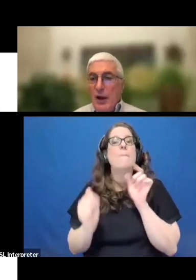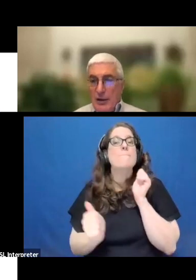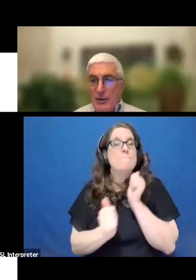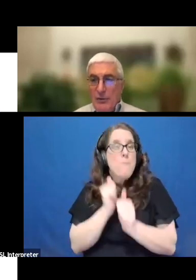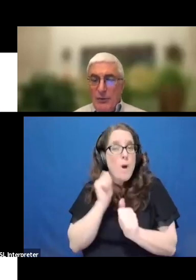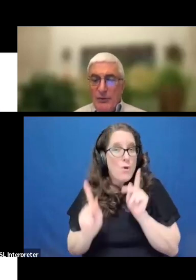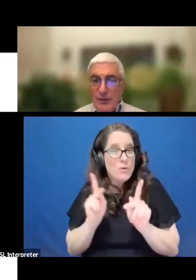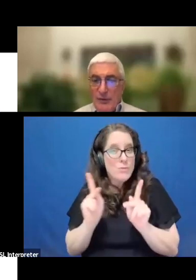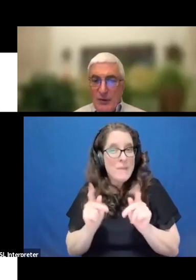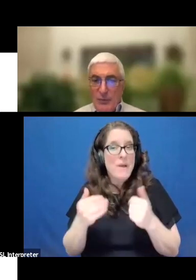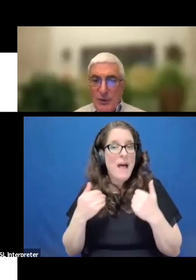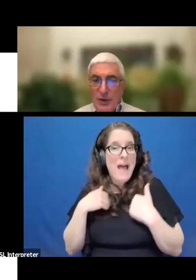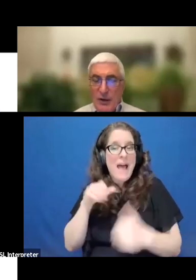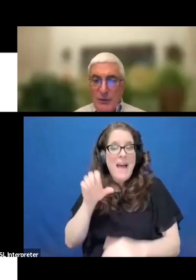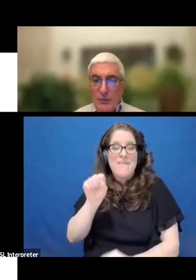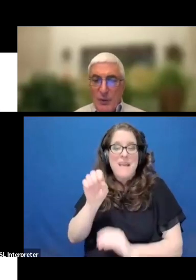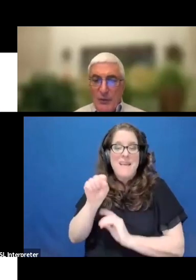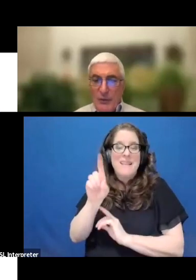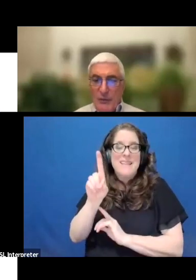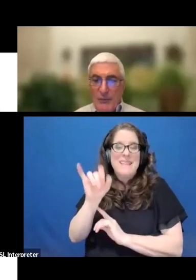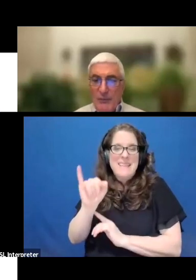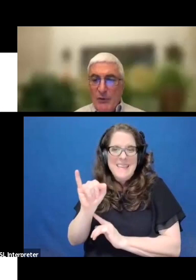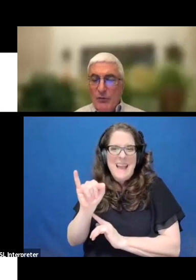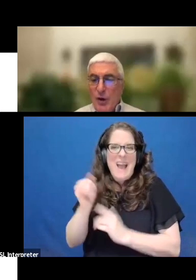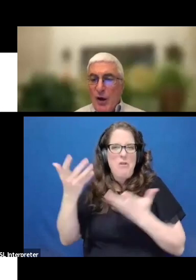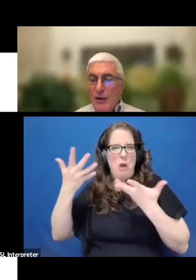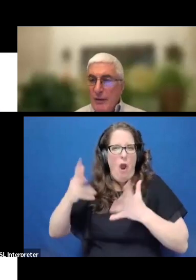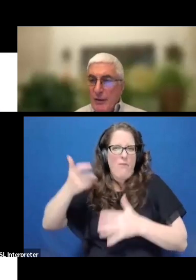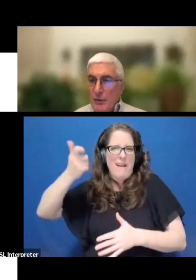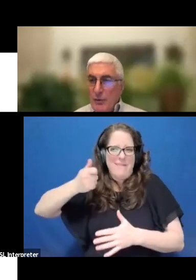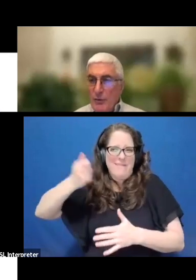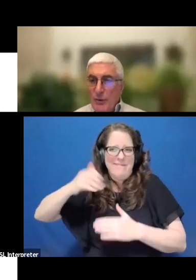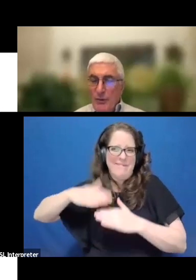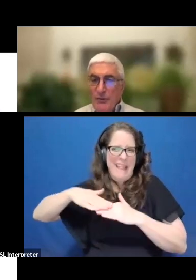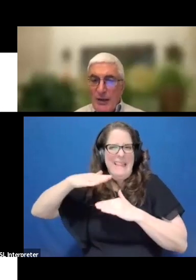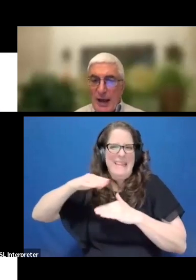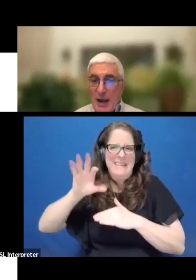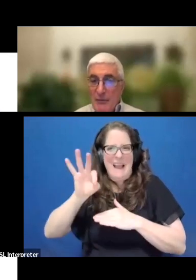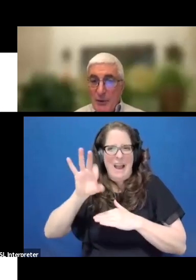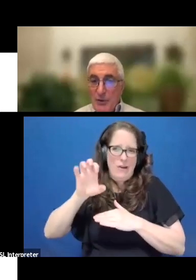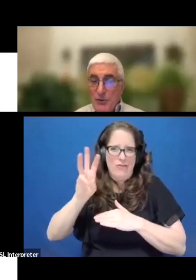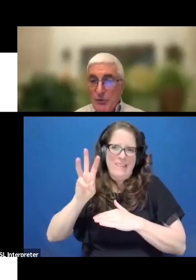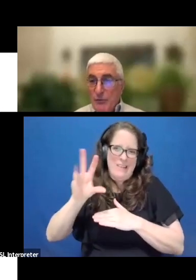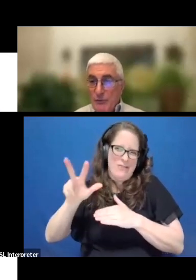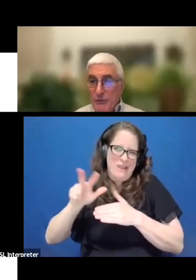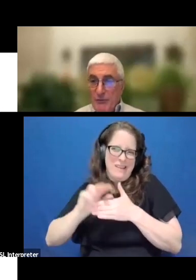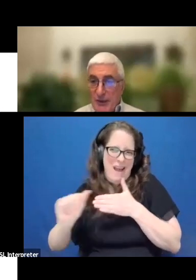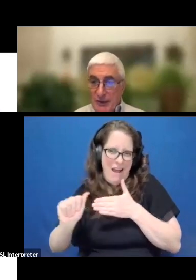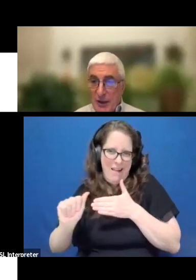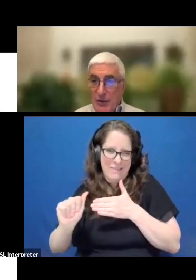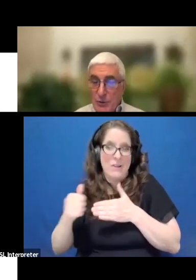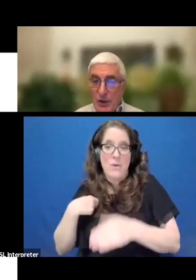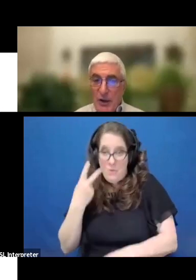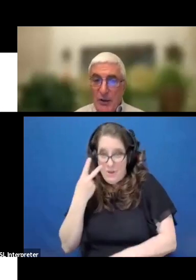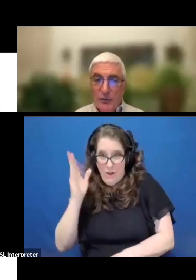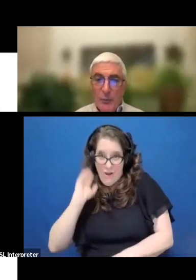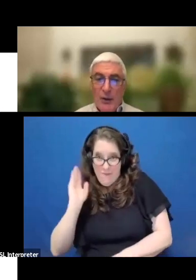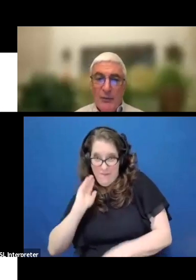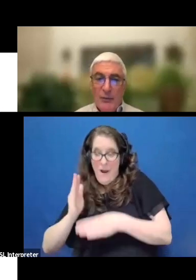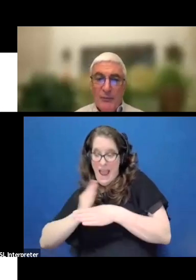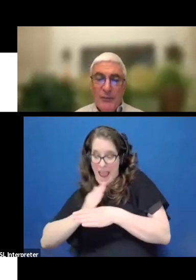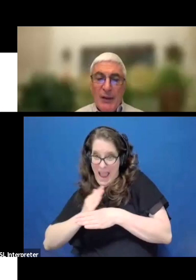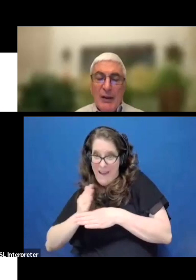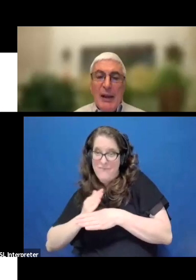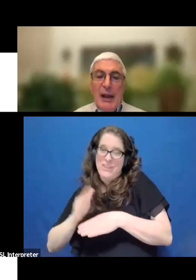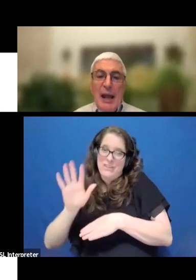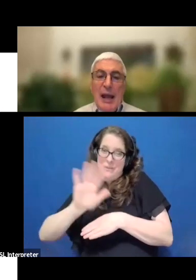least $963 a month of it. You saw earlier that the average is over $1,500 a